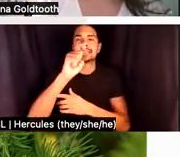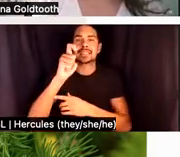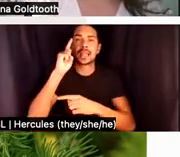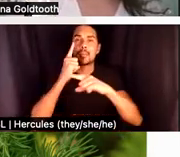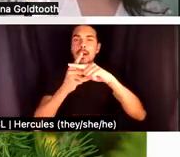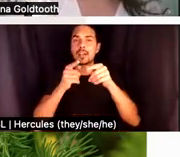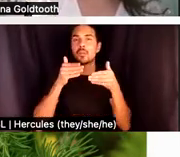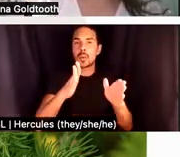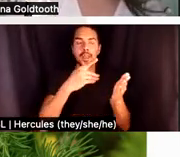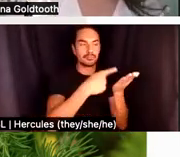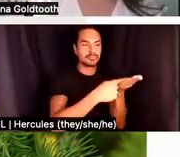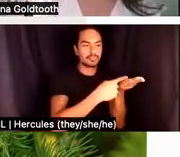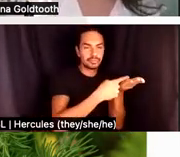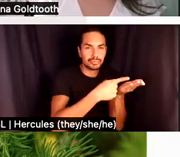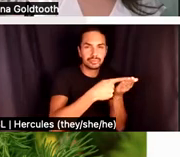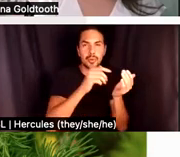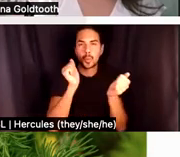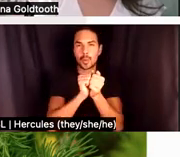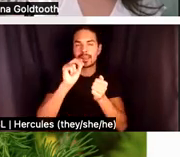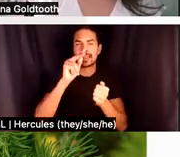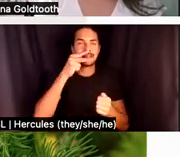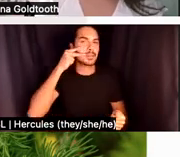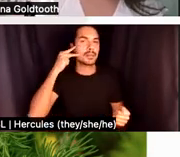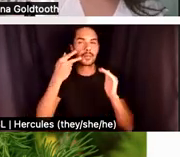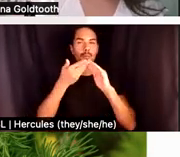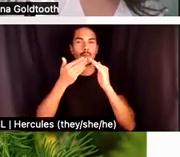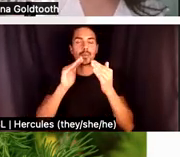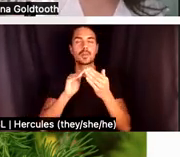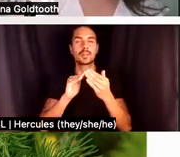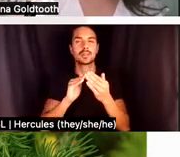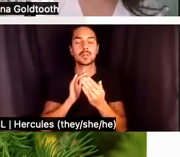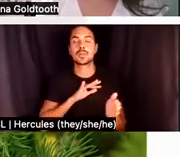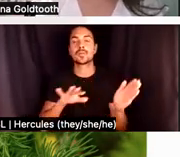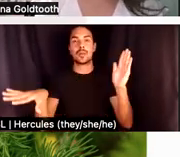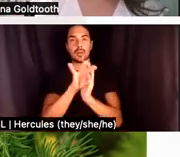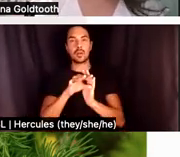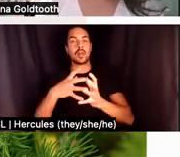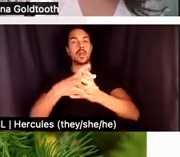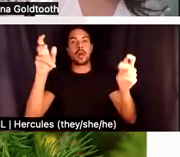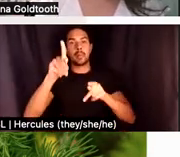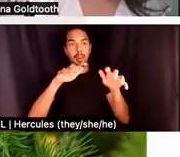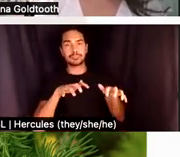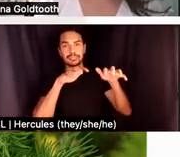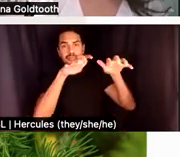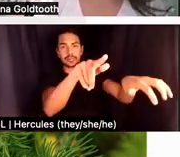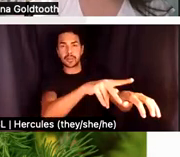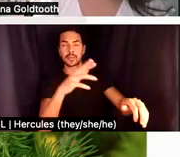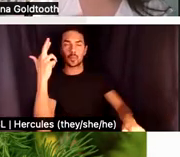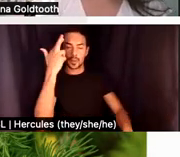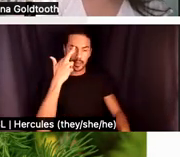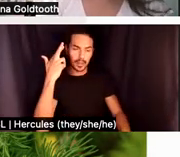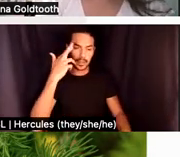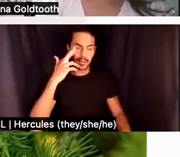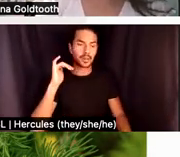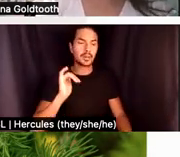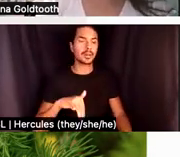with the Native community, what we find out is for a lot of people, they start sort of realizing, and they know